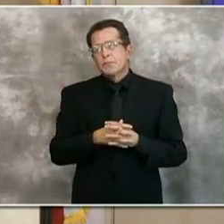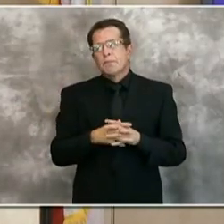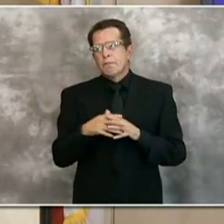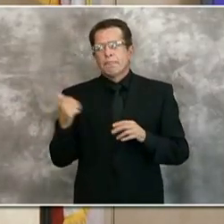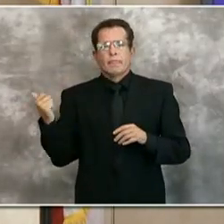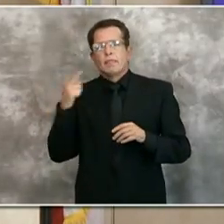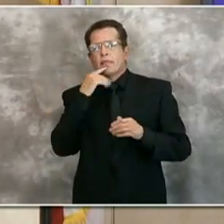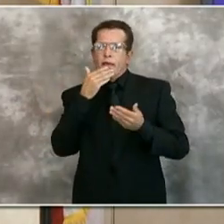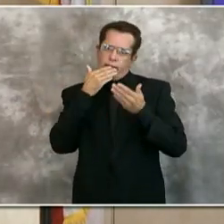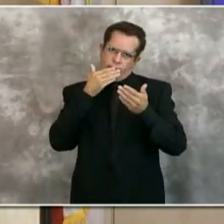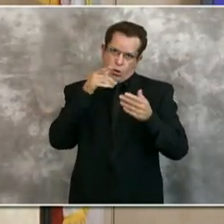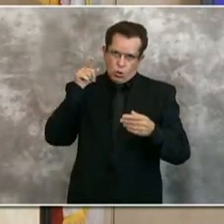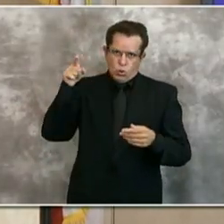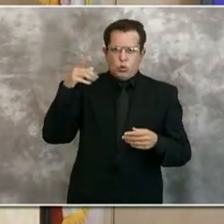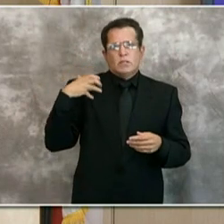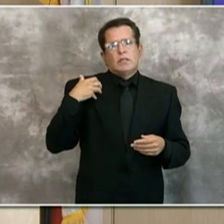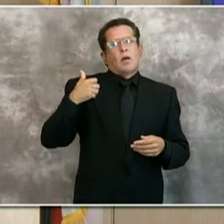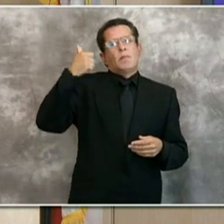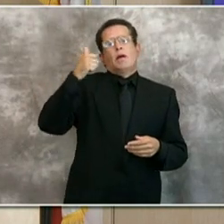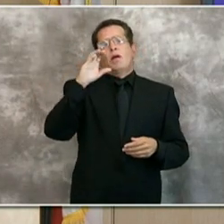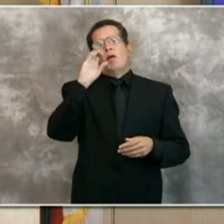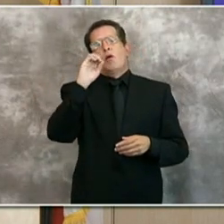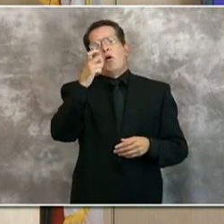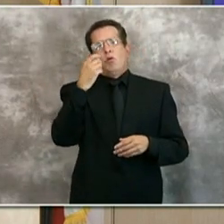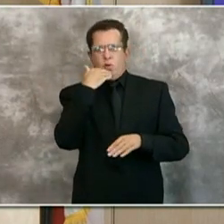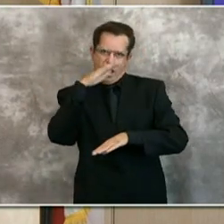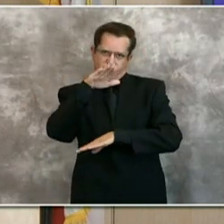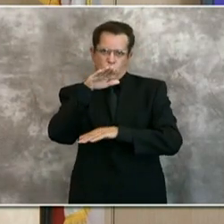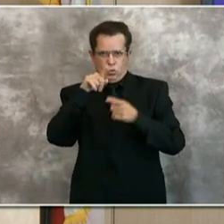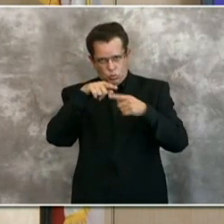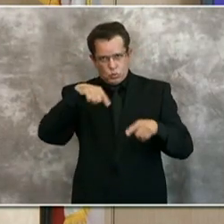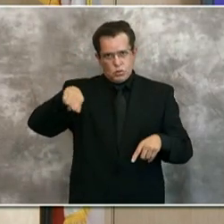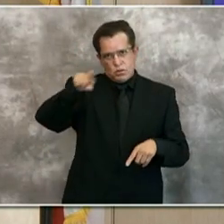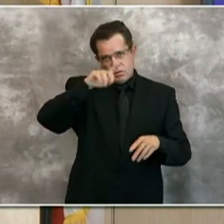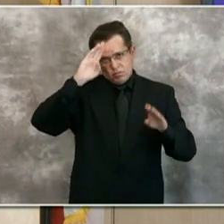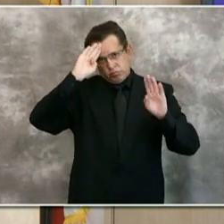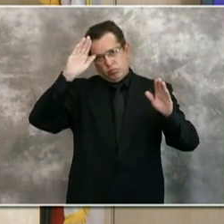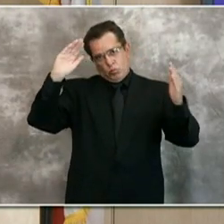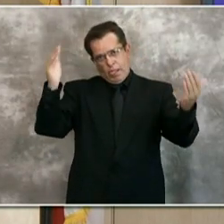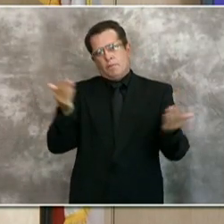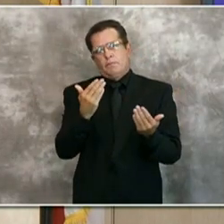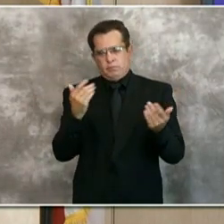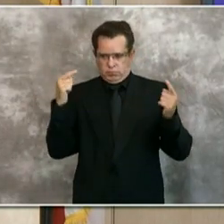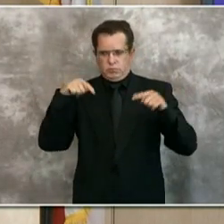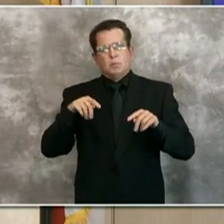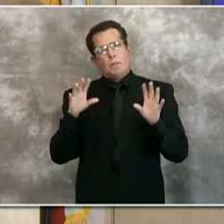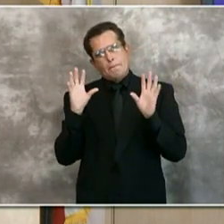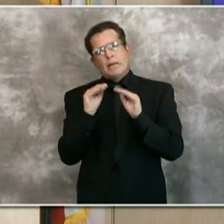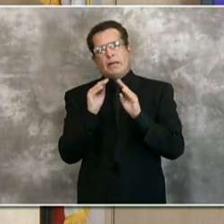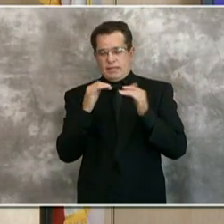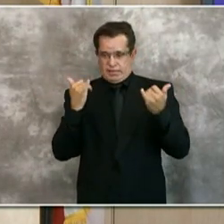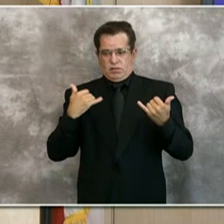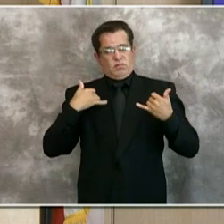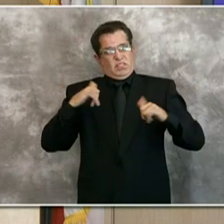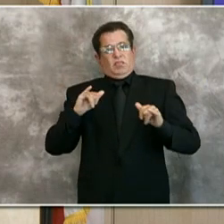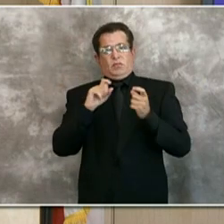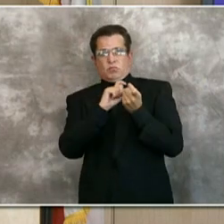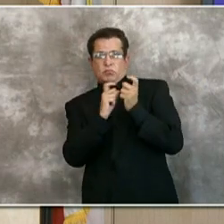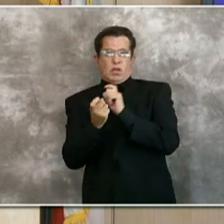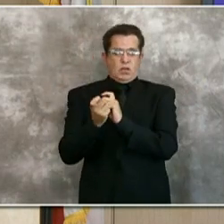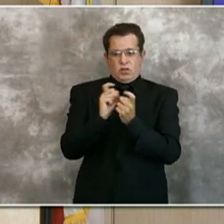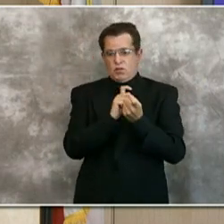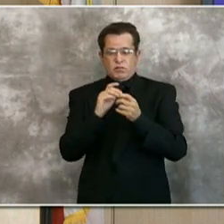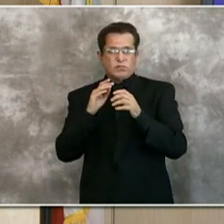Thank you, Chairman Cox, and good afternoon. We are continually monitoring, adjusting, making refinements and changes to what we're